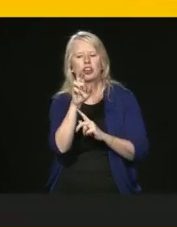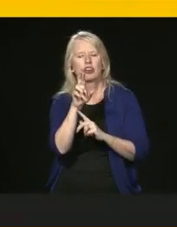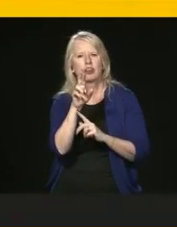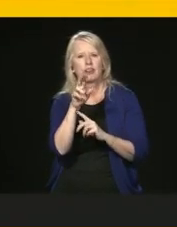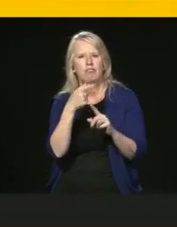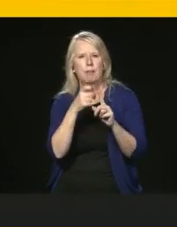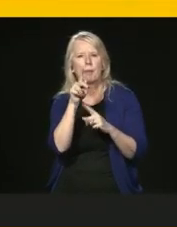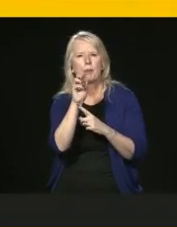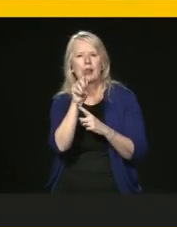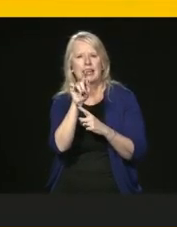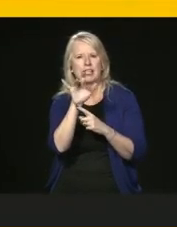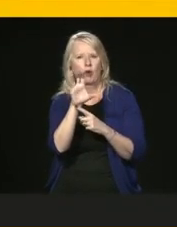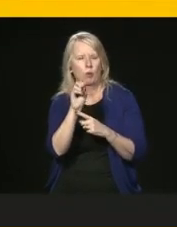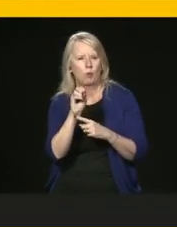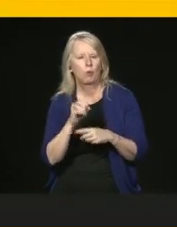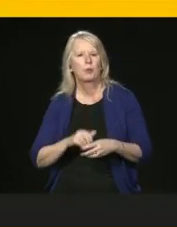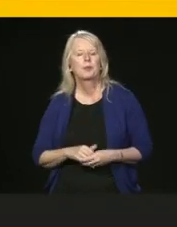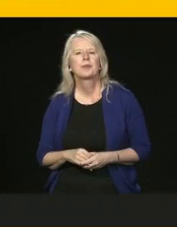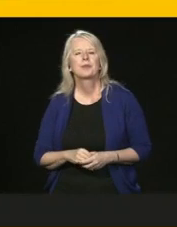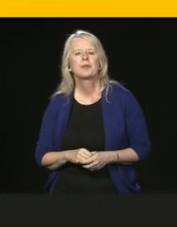Thanks for taking my question.